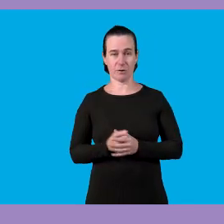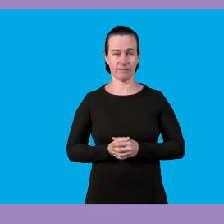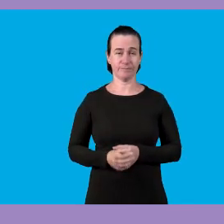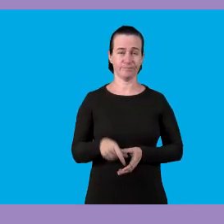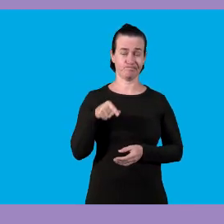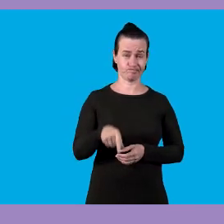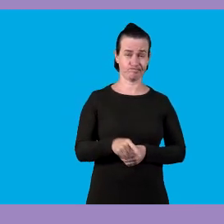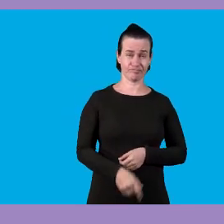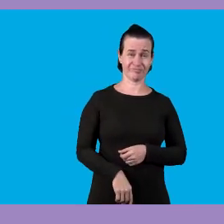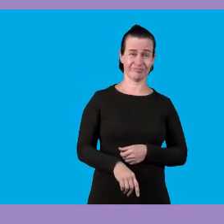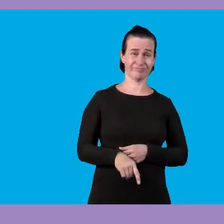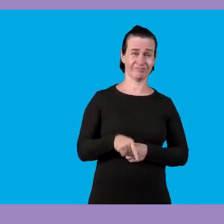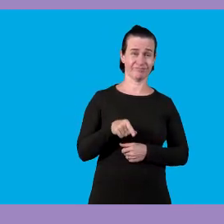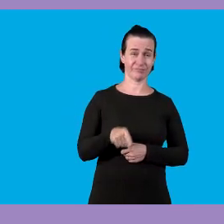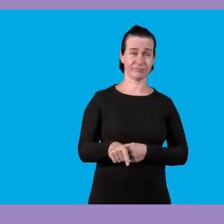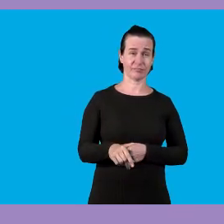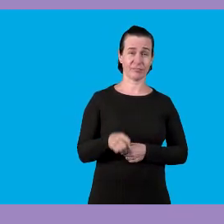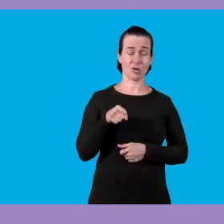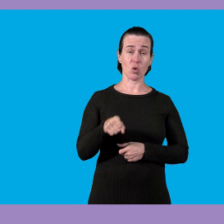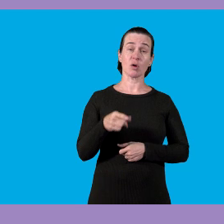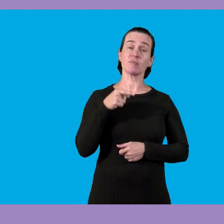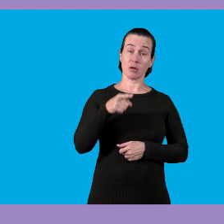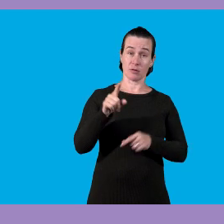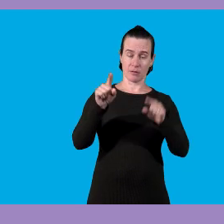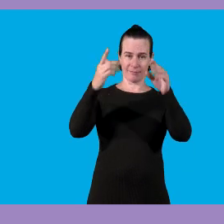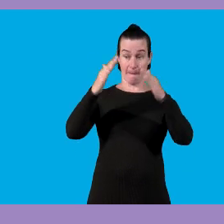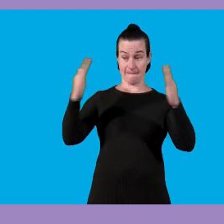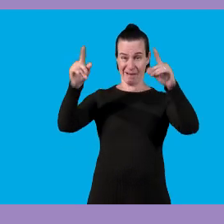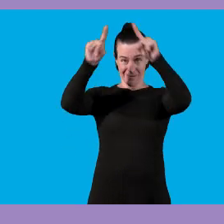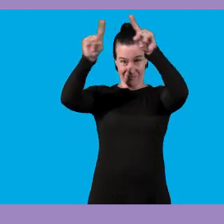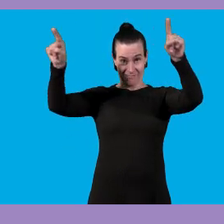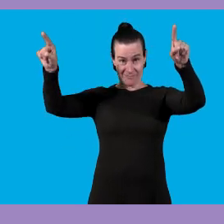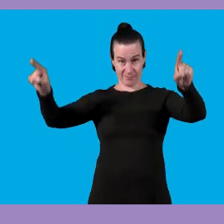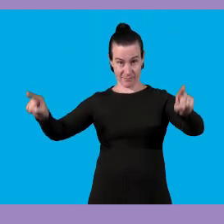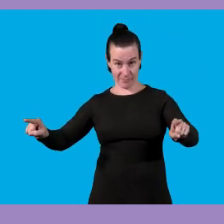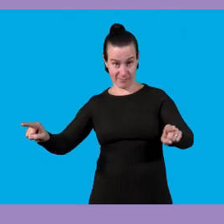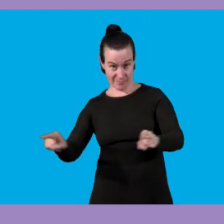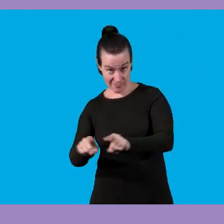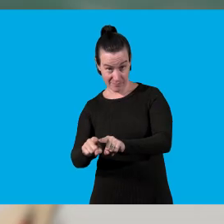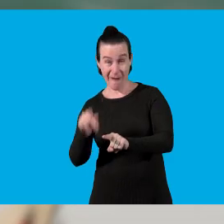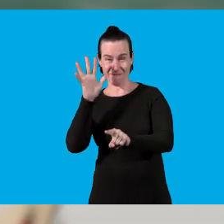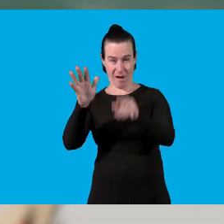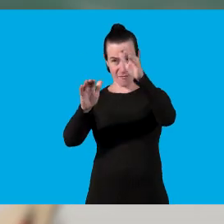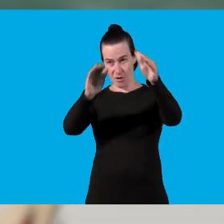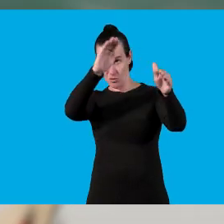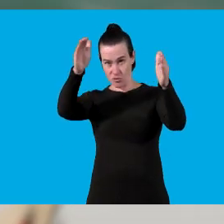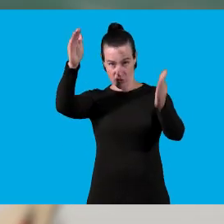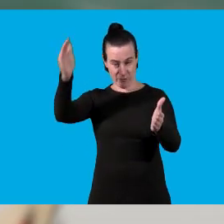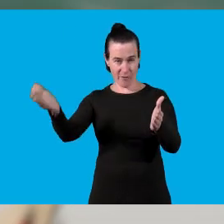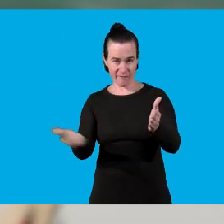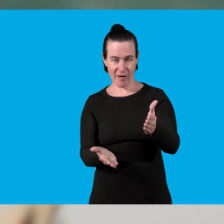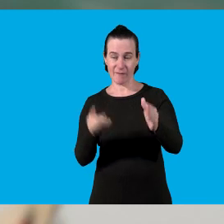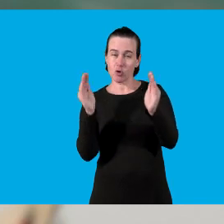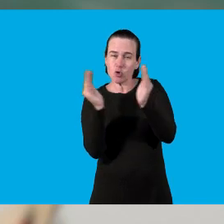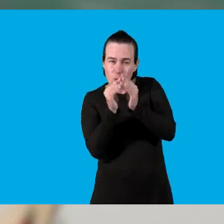and ABCDL are regular pentagons. So I'm looking at a pentagon is a shape that has 5 sides, and